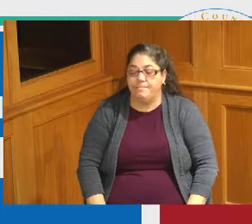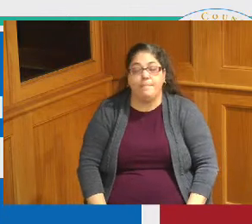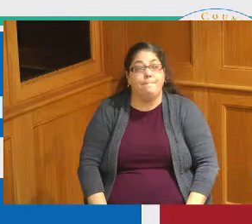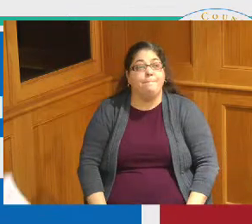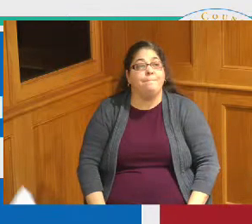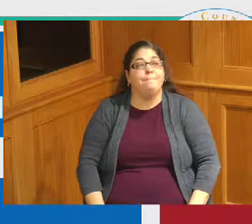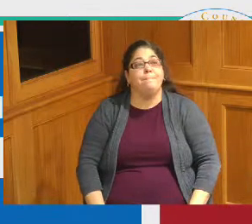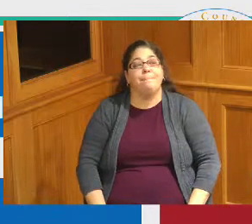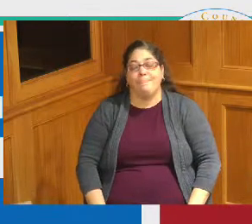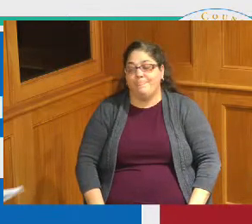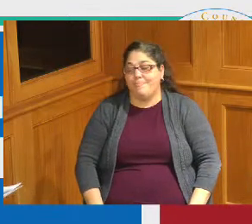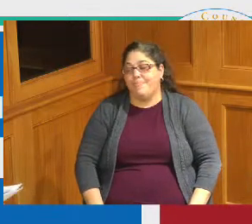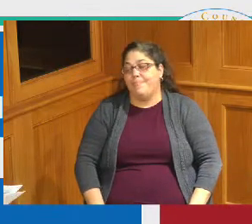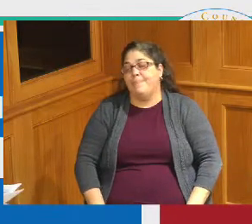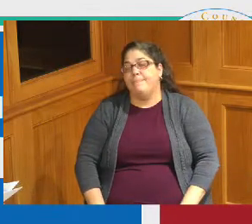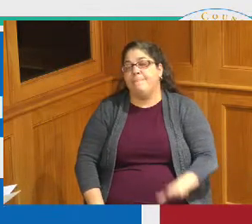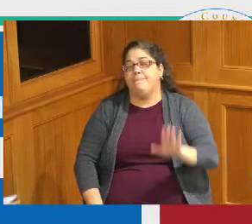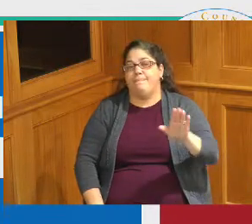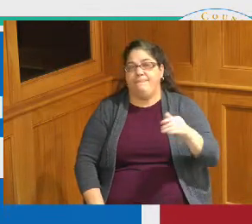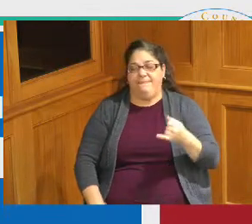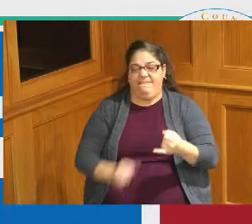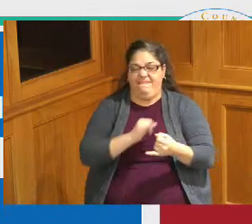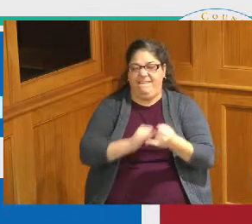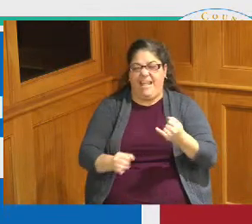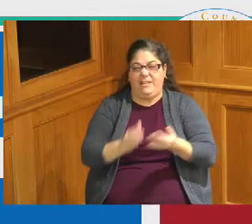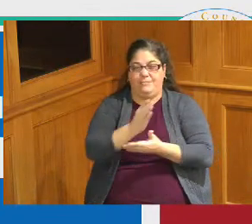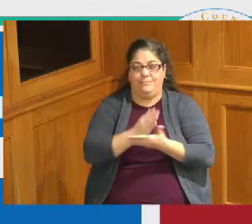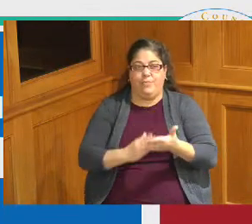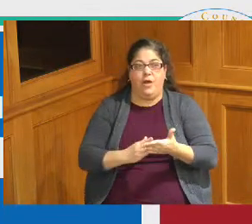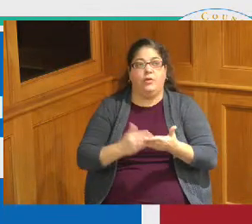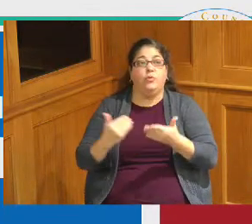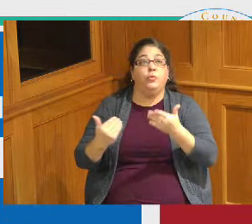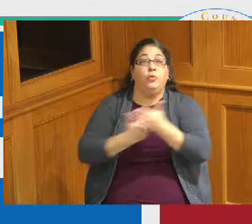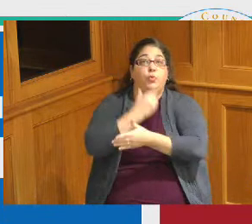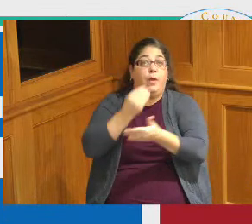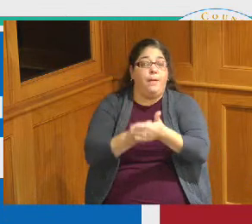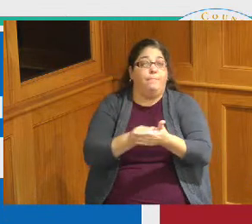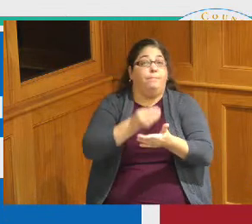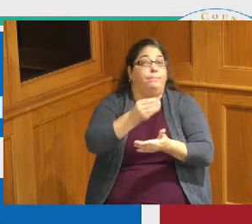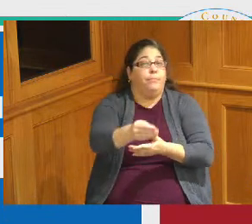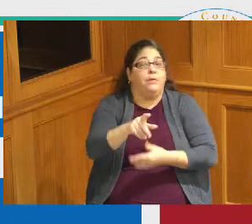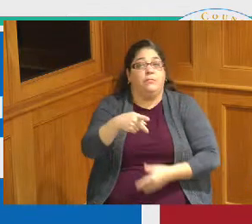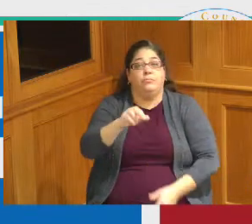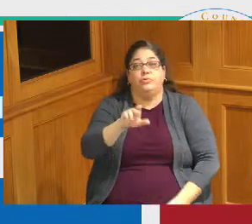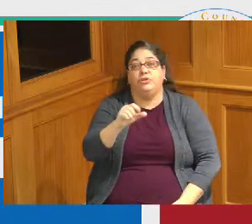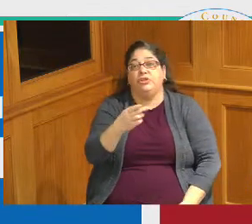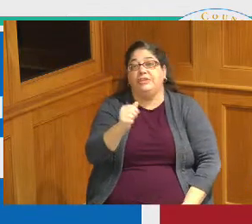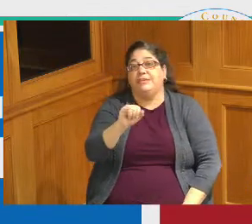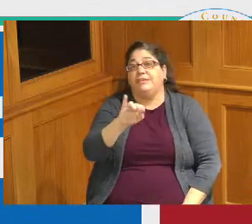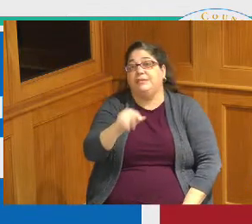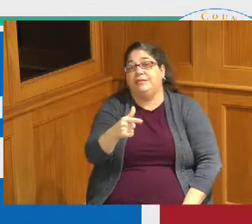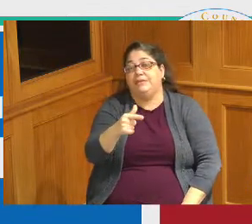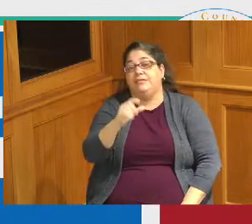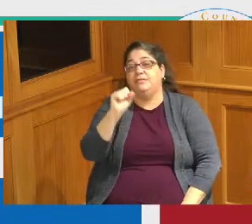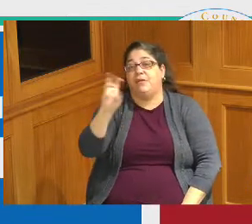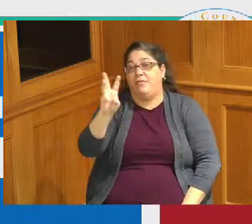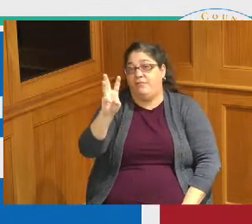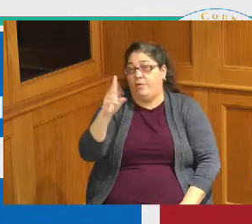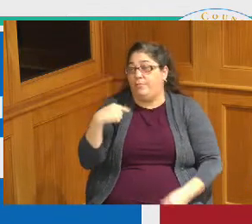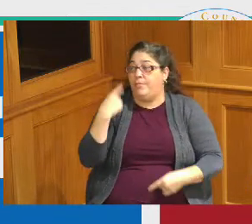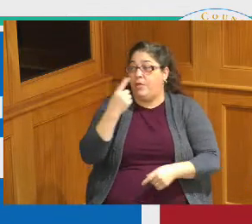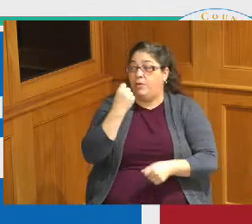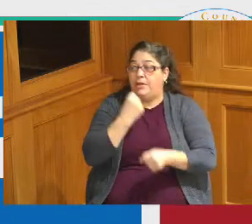The last part that I wanted to cover is the new purchasing software. We've been working on this since last